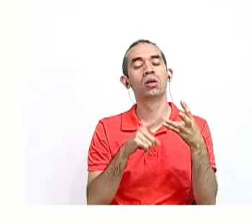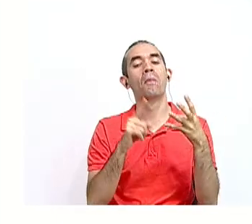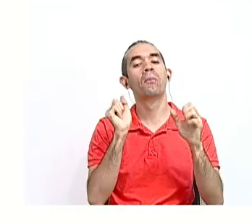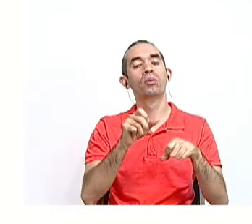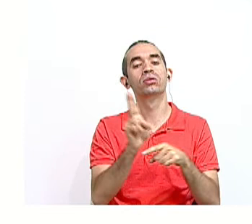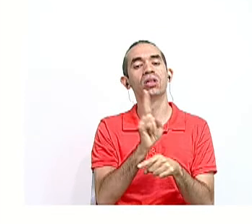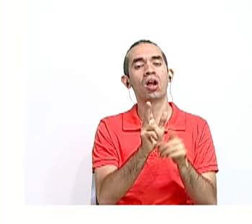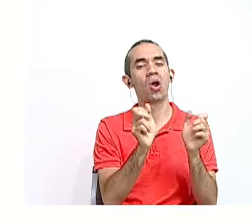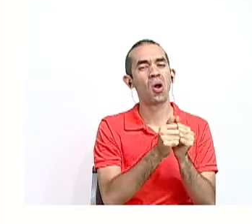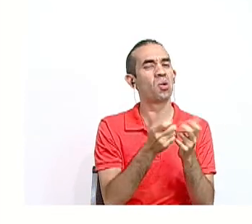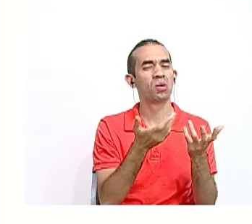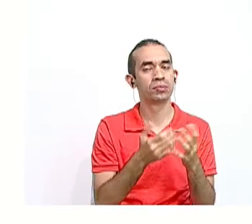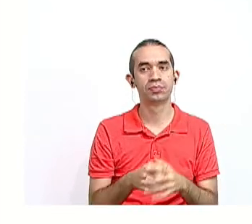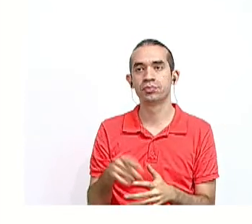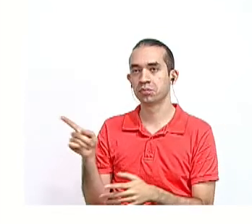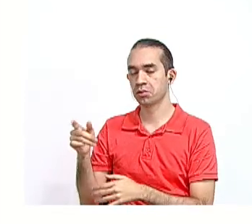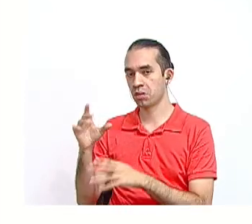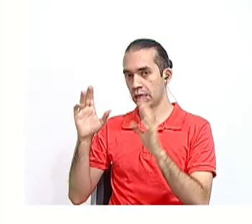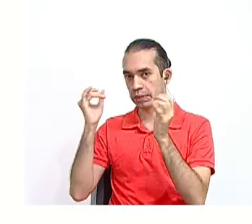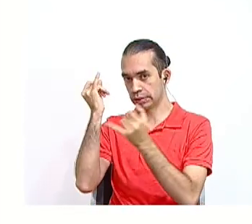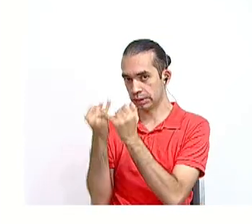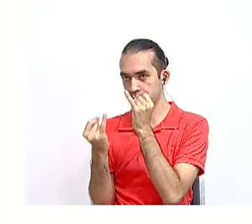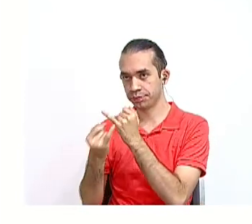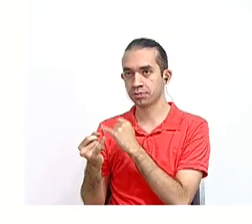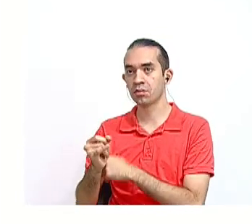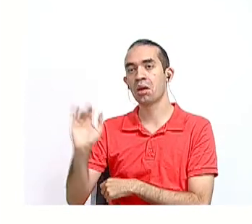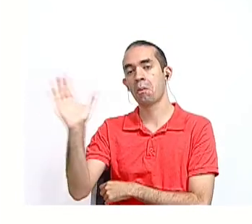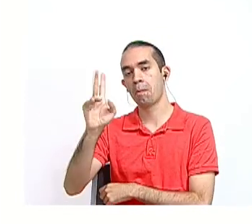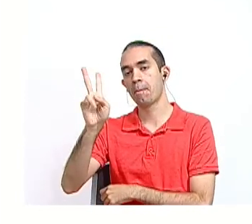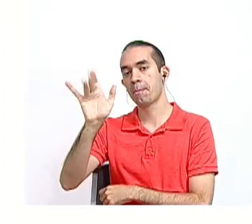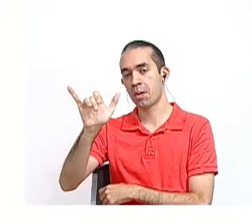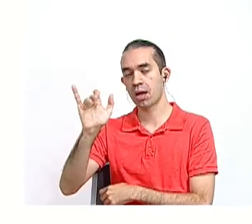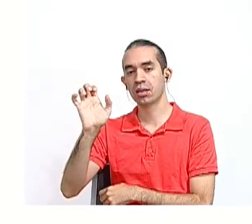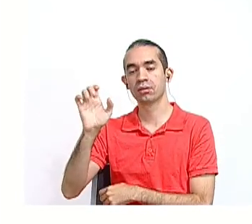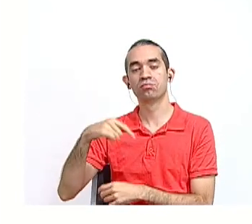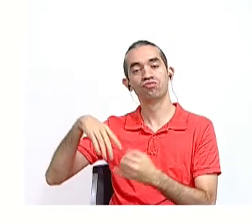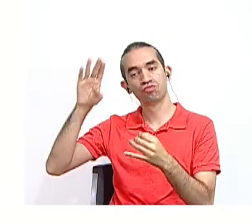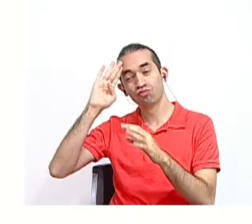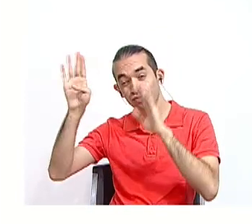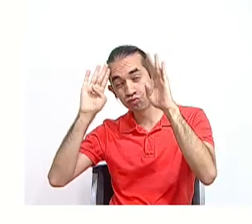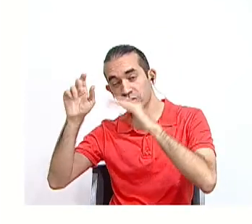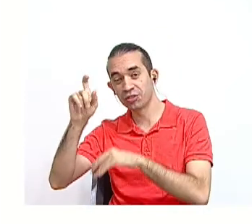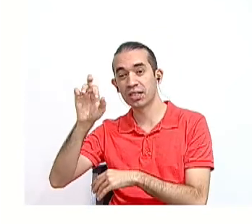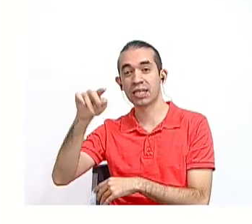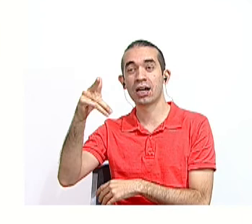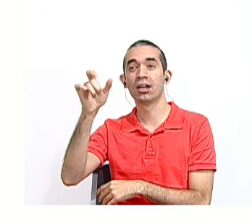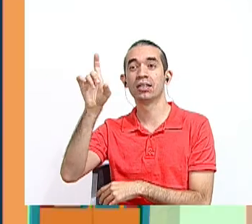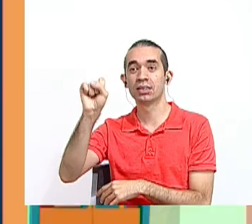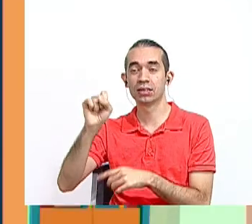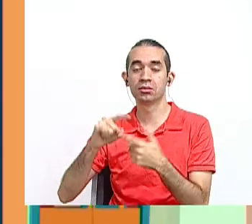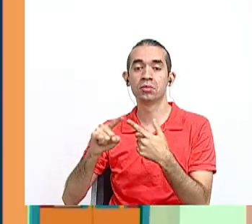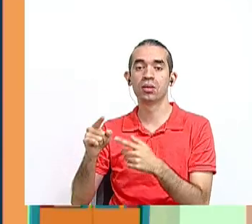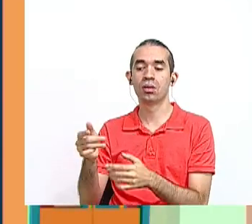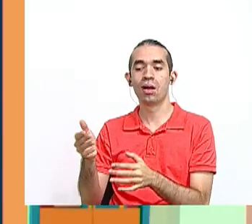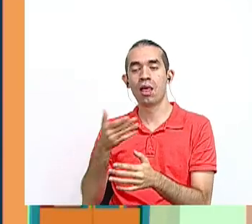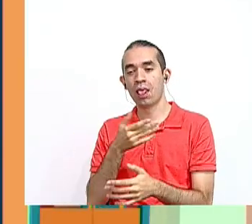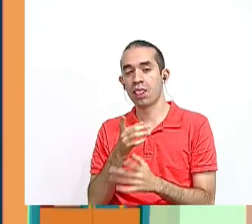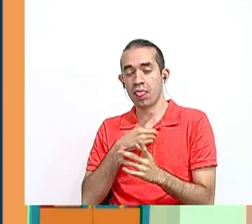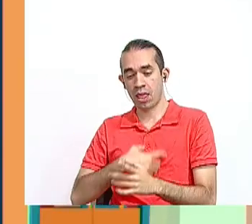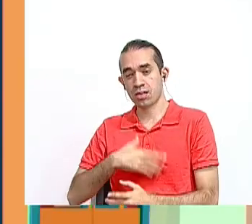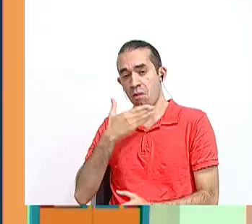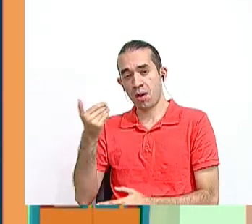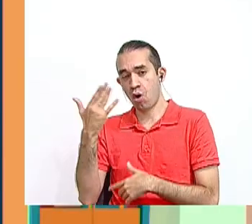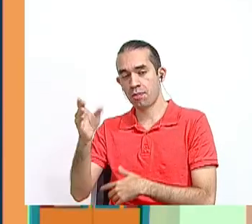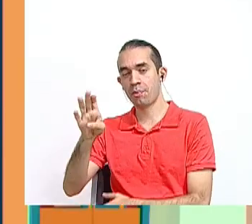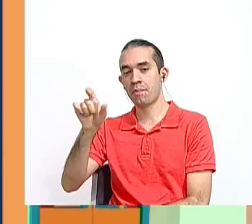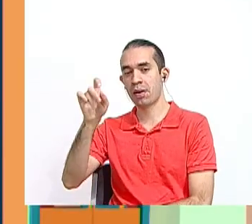bye, regards, best, and love. Okay? So those are the different expressions.